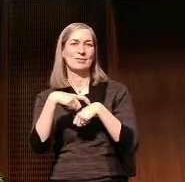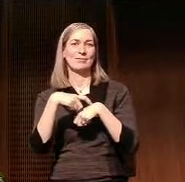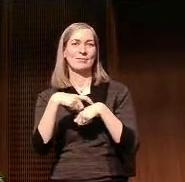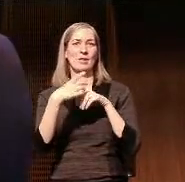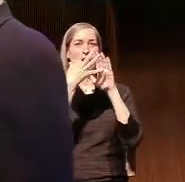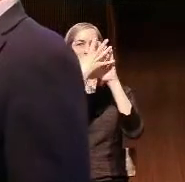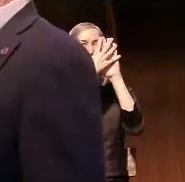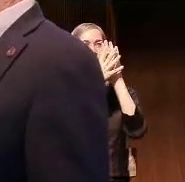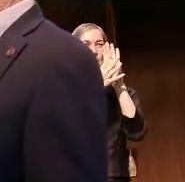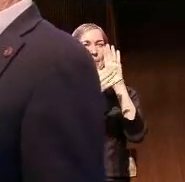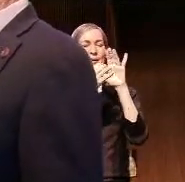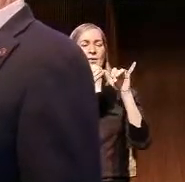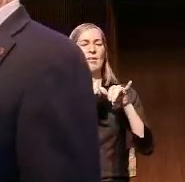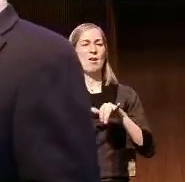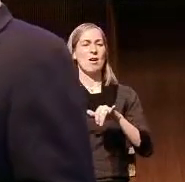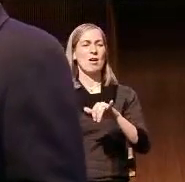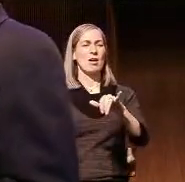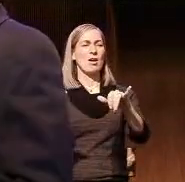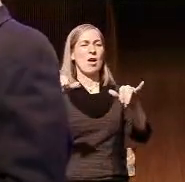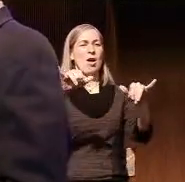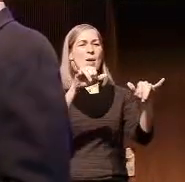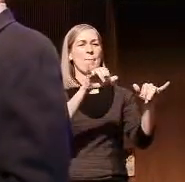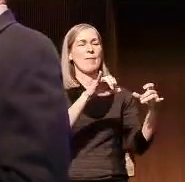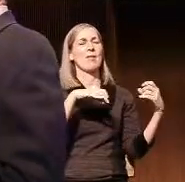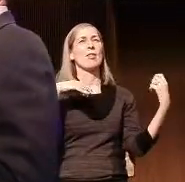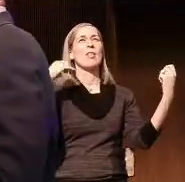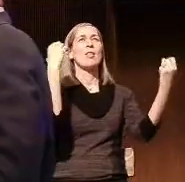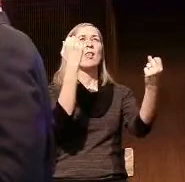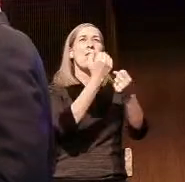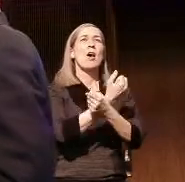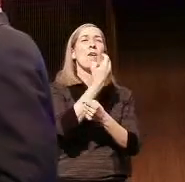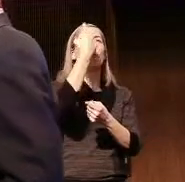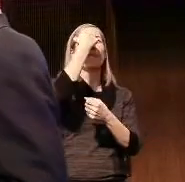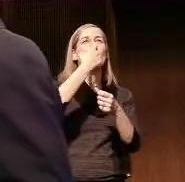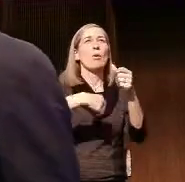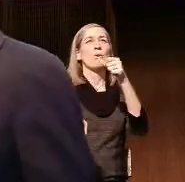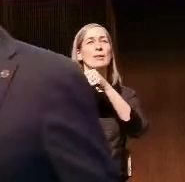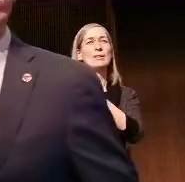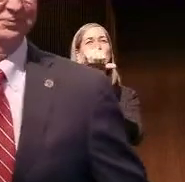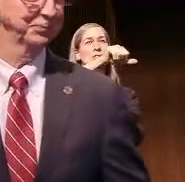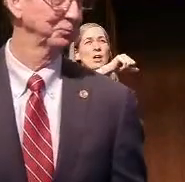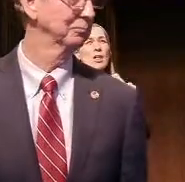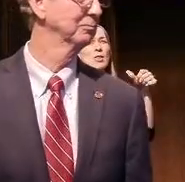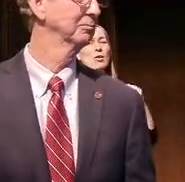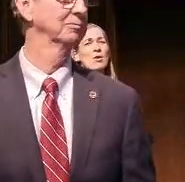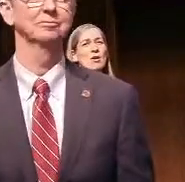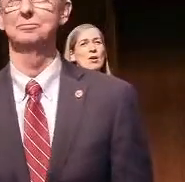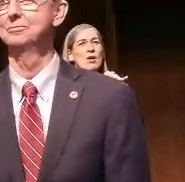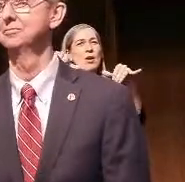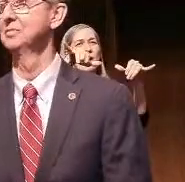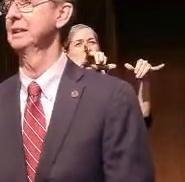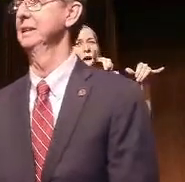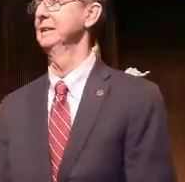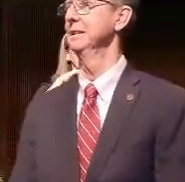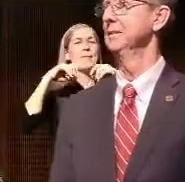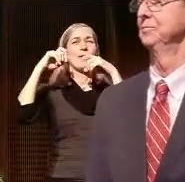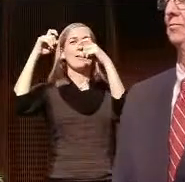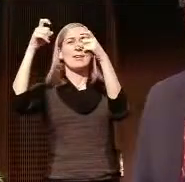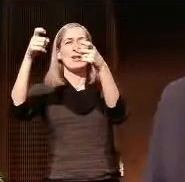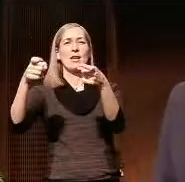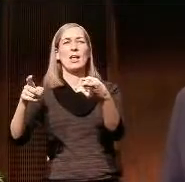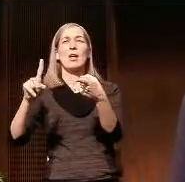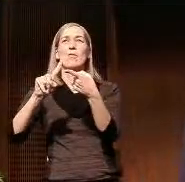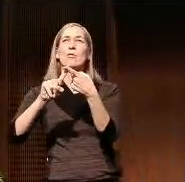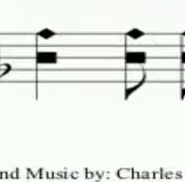A common love for each other, a common gift